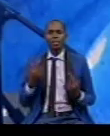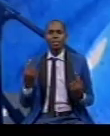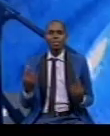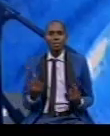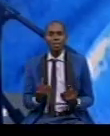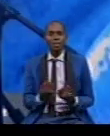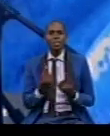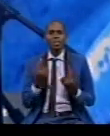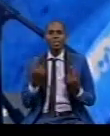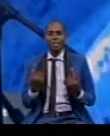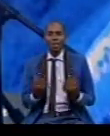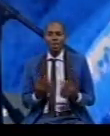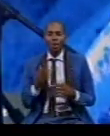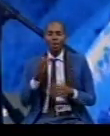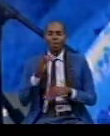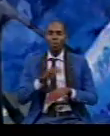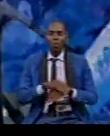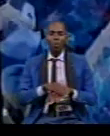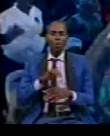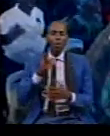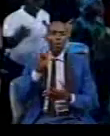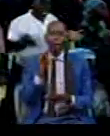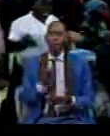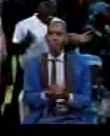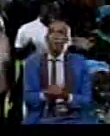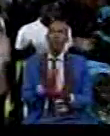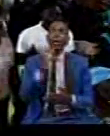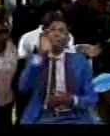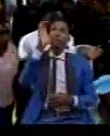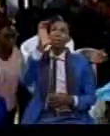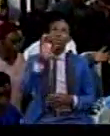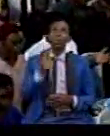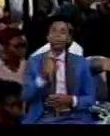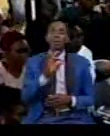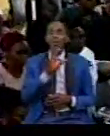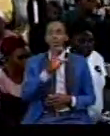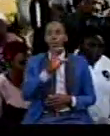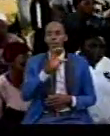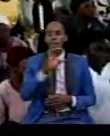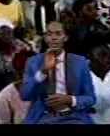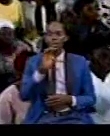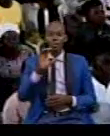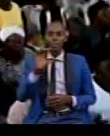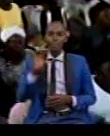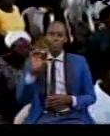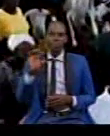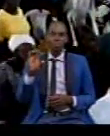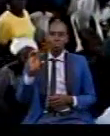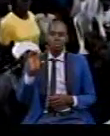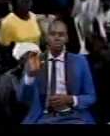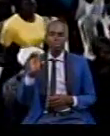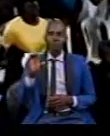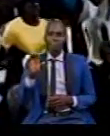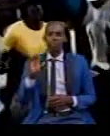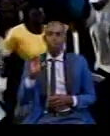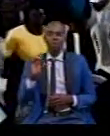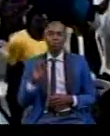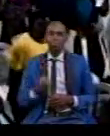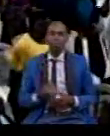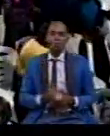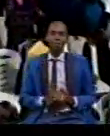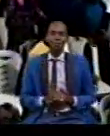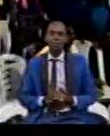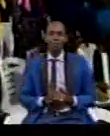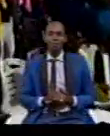shalt conceive in thy womb and bring forth a son, and thou shalt